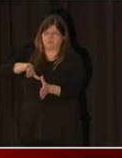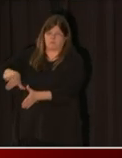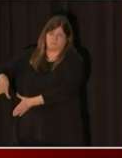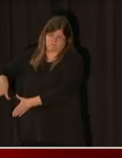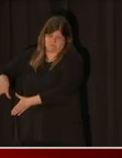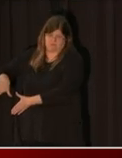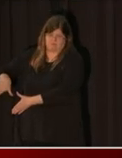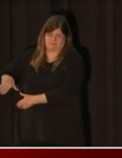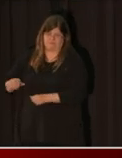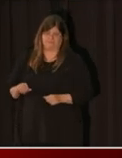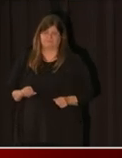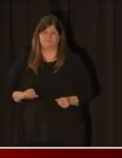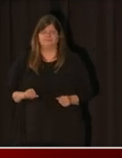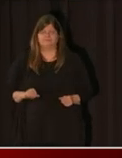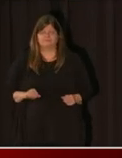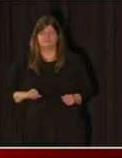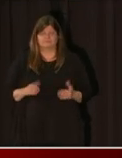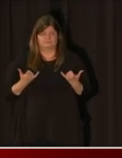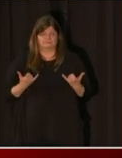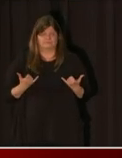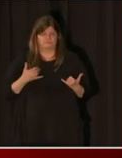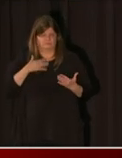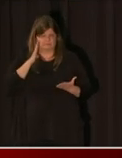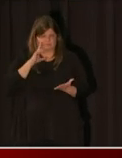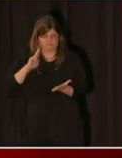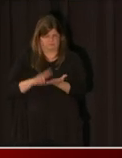will sign that mayor's order today.